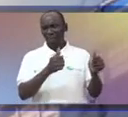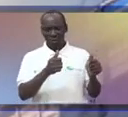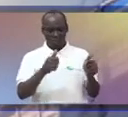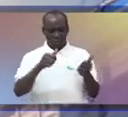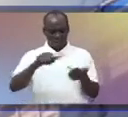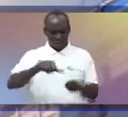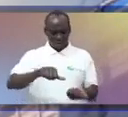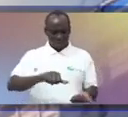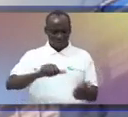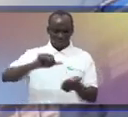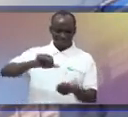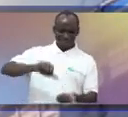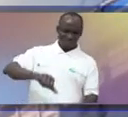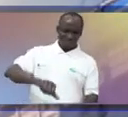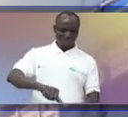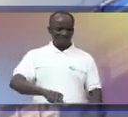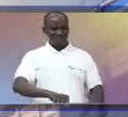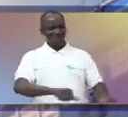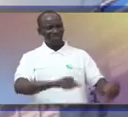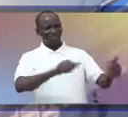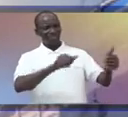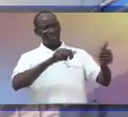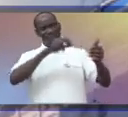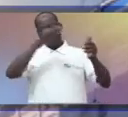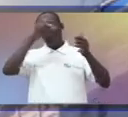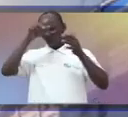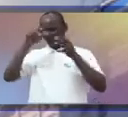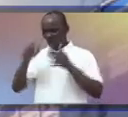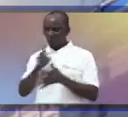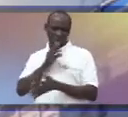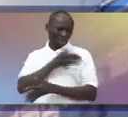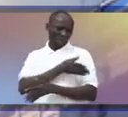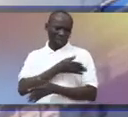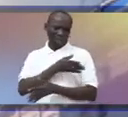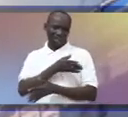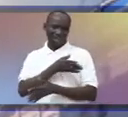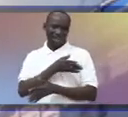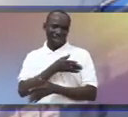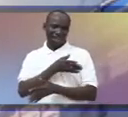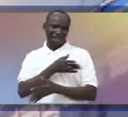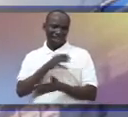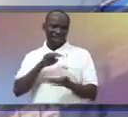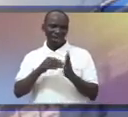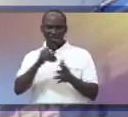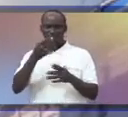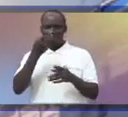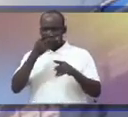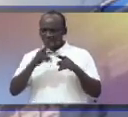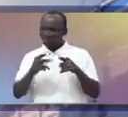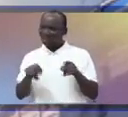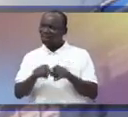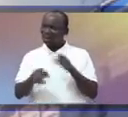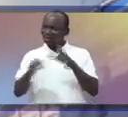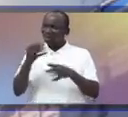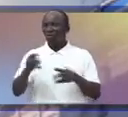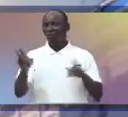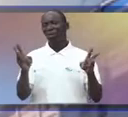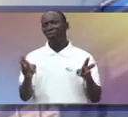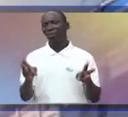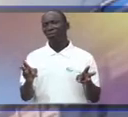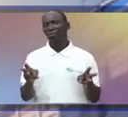water through the working of God who raised Jesus from the dead. Baby, I can kaye. Or chile se si ye